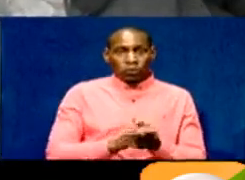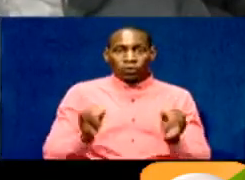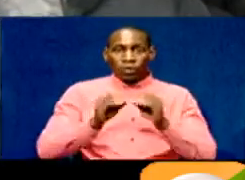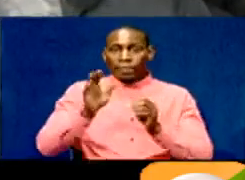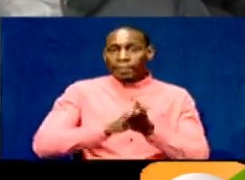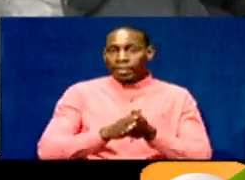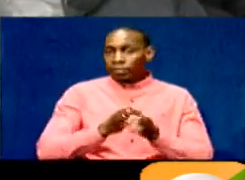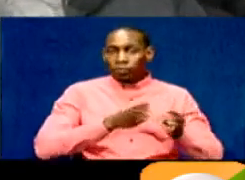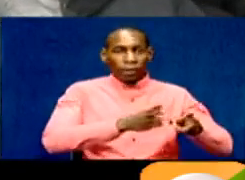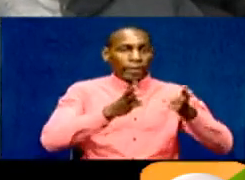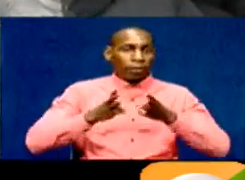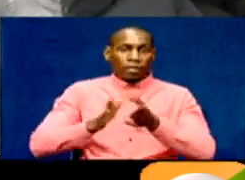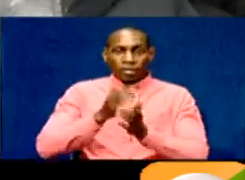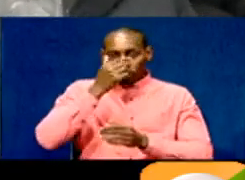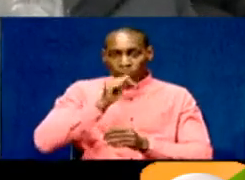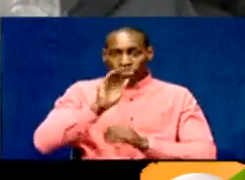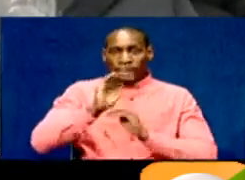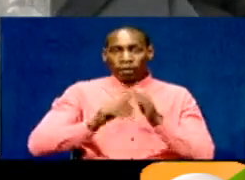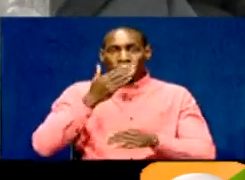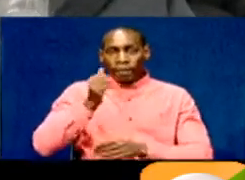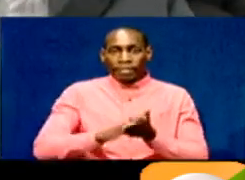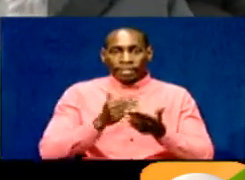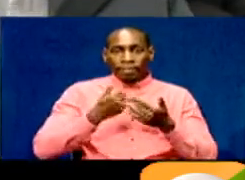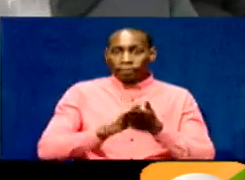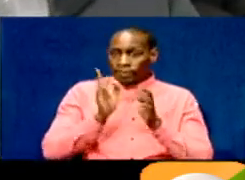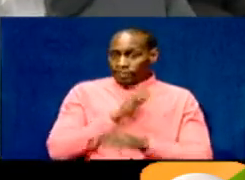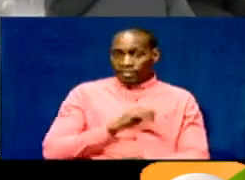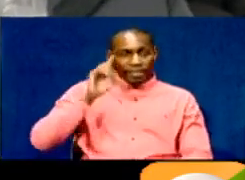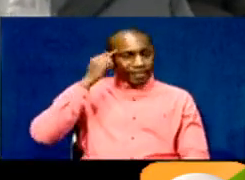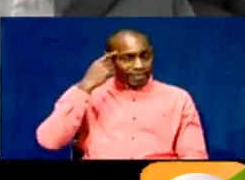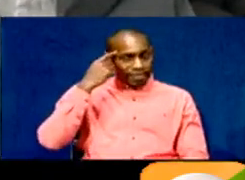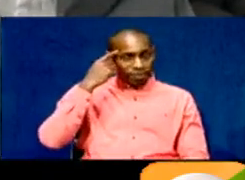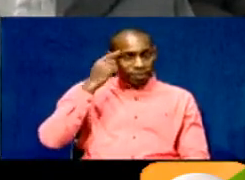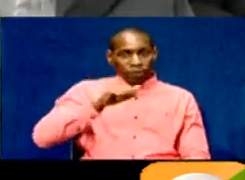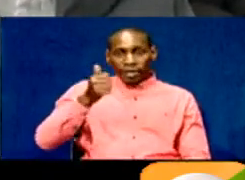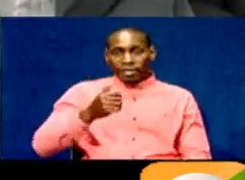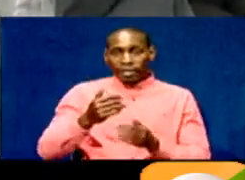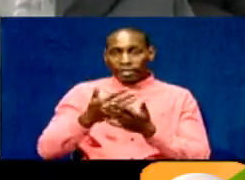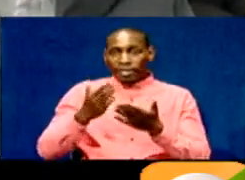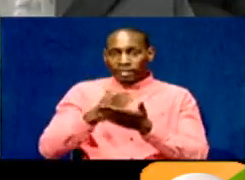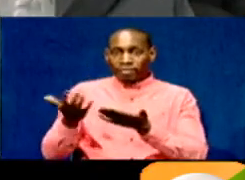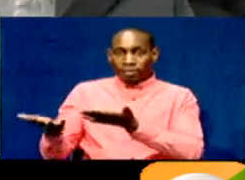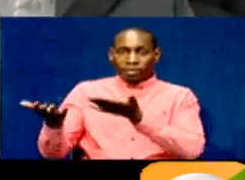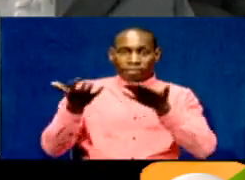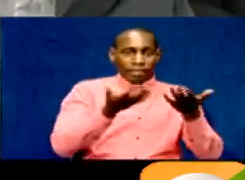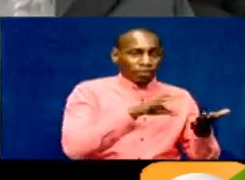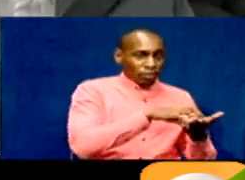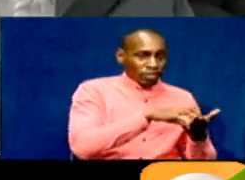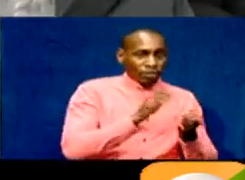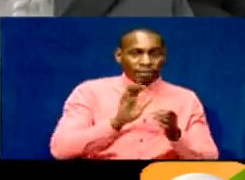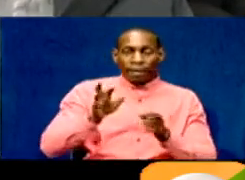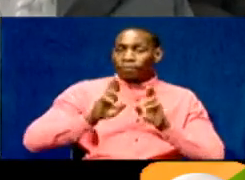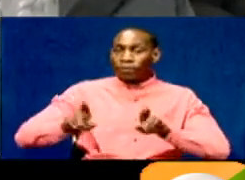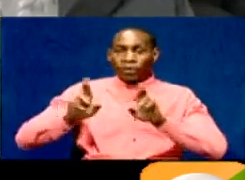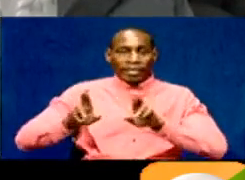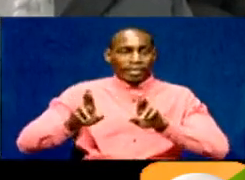you on the streets, and we wish you all the best, dog. So thank you. Before I leave, I think there's something that should be coming into the studio, and if the guys are